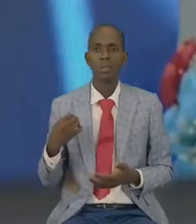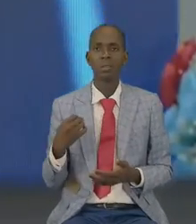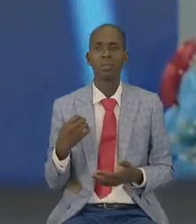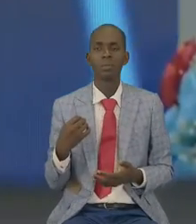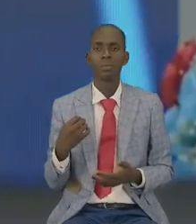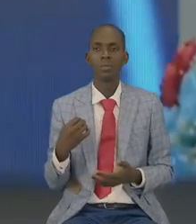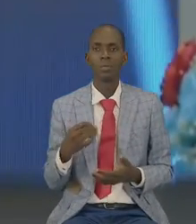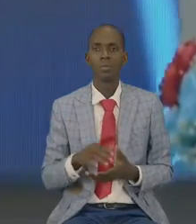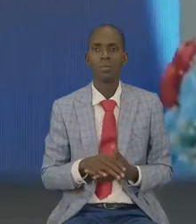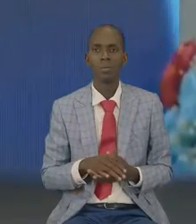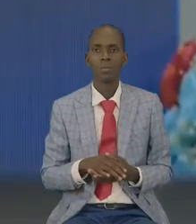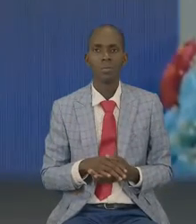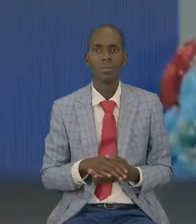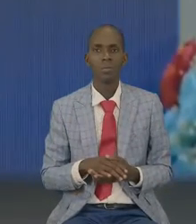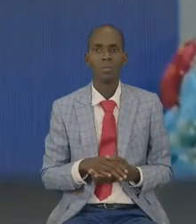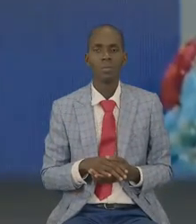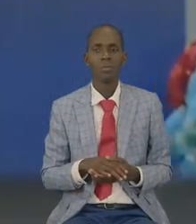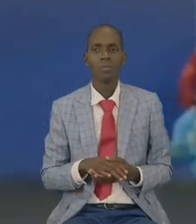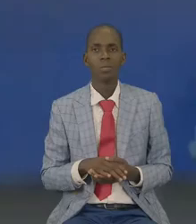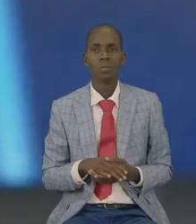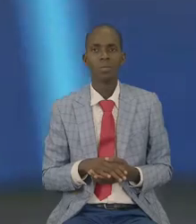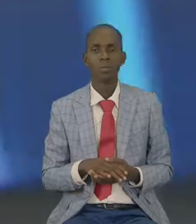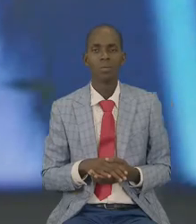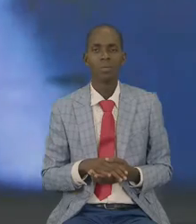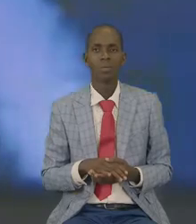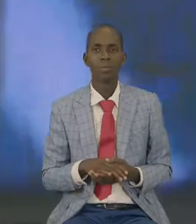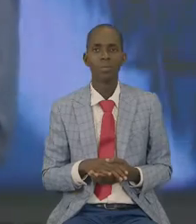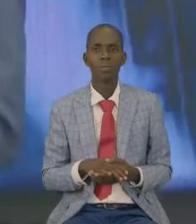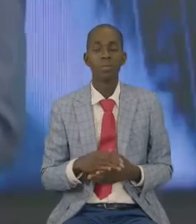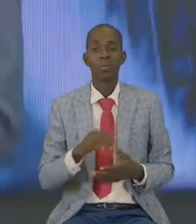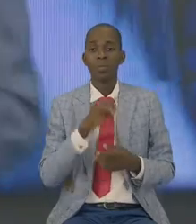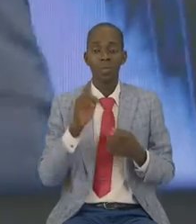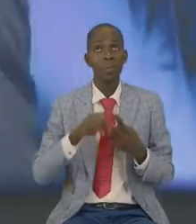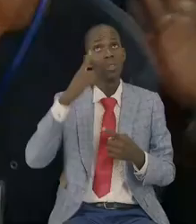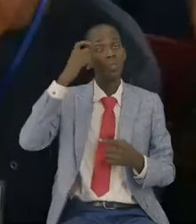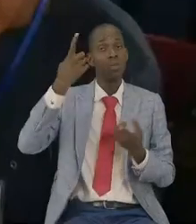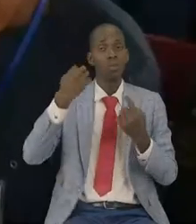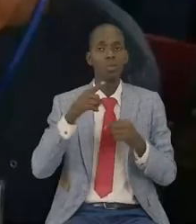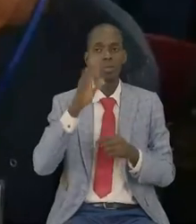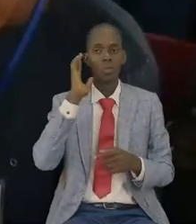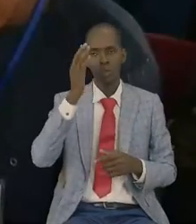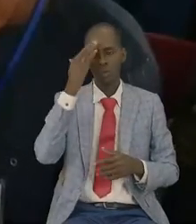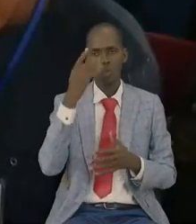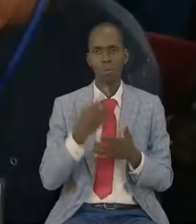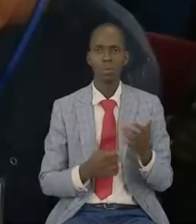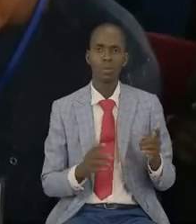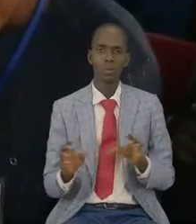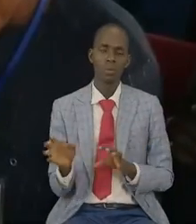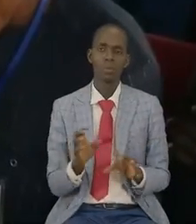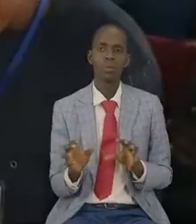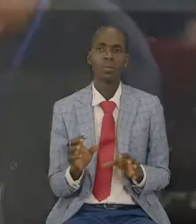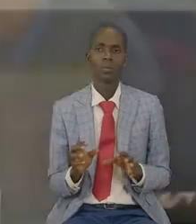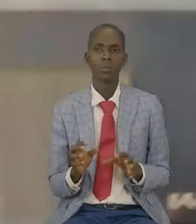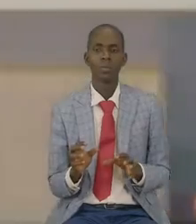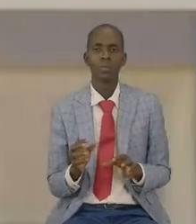now. I know what to do. When your time comes, you will know what to do. And when you do that thing,